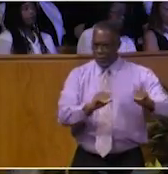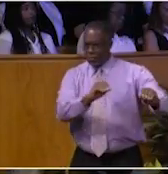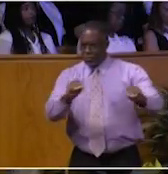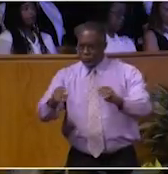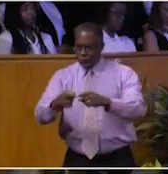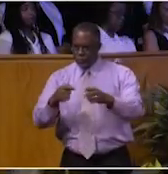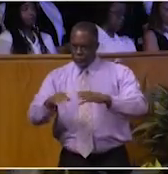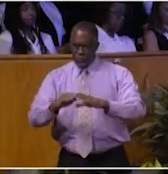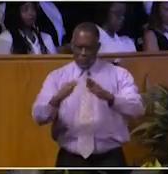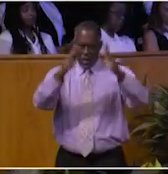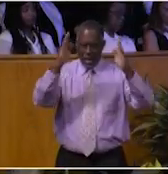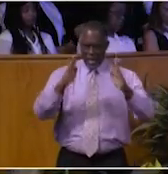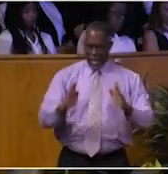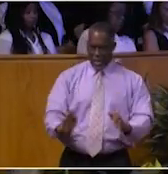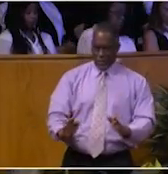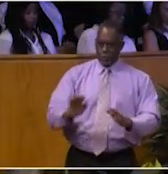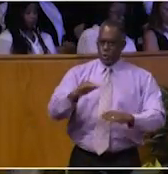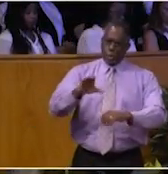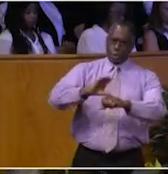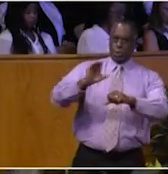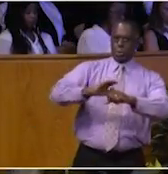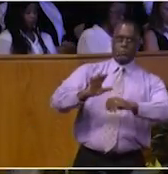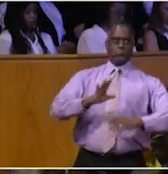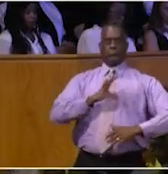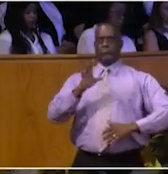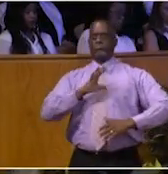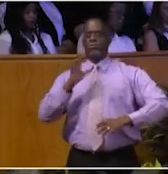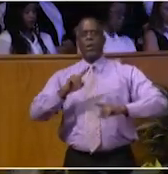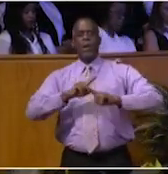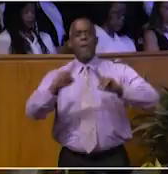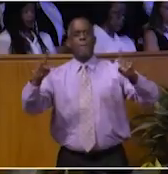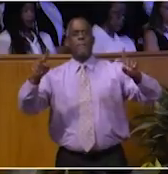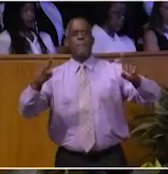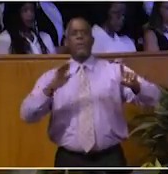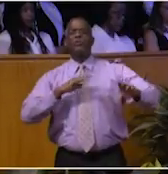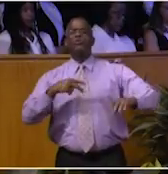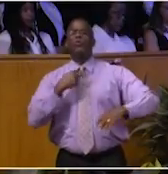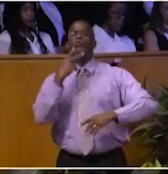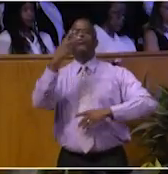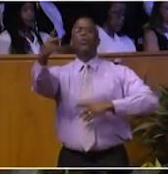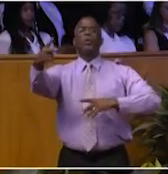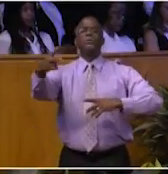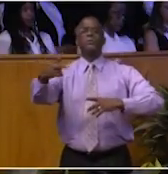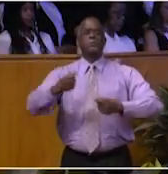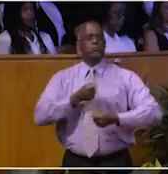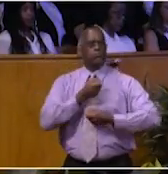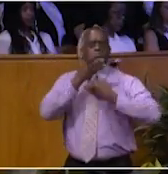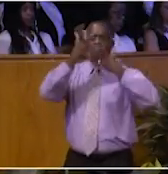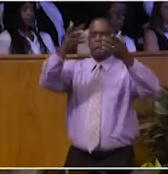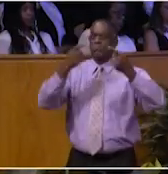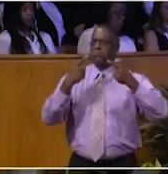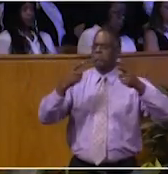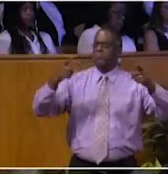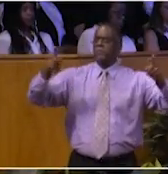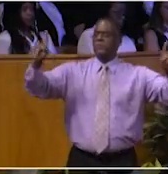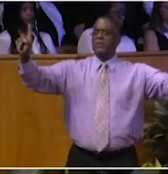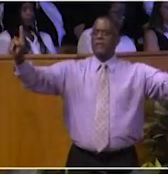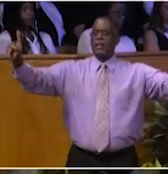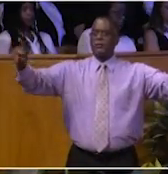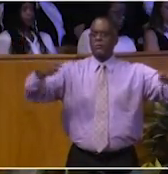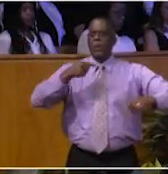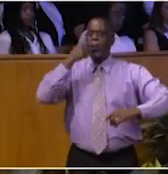worship and raise your prophetic voice in the public square. For the same God that